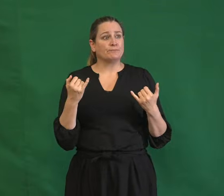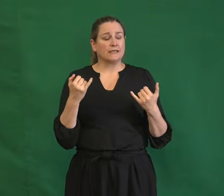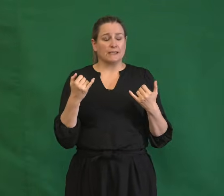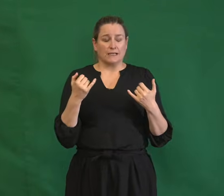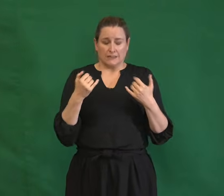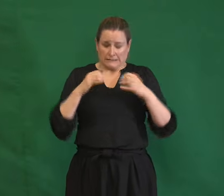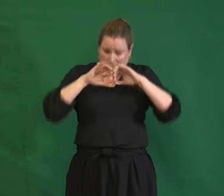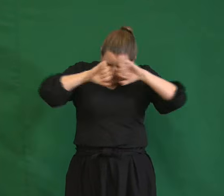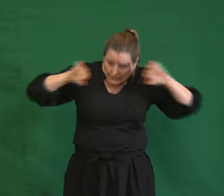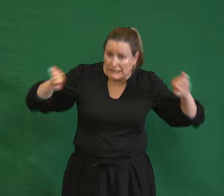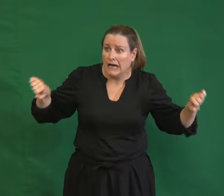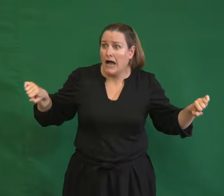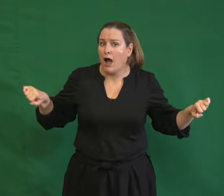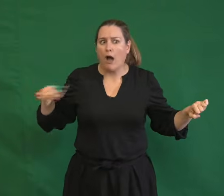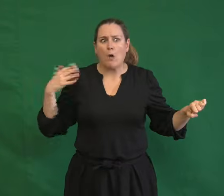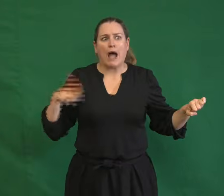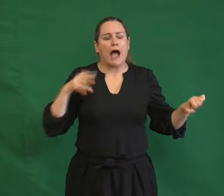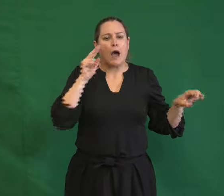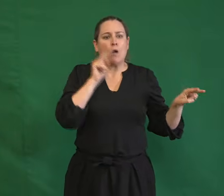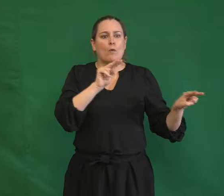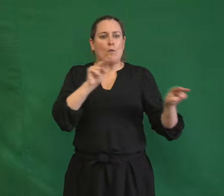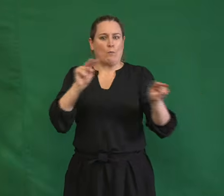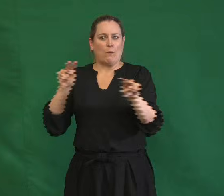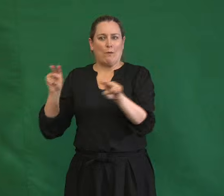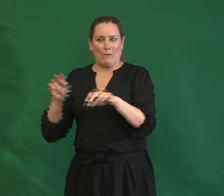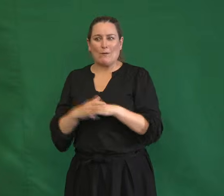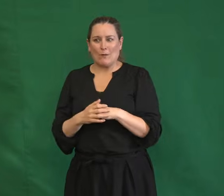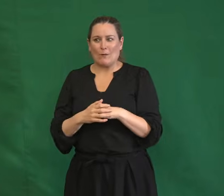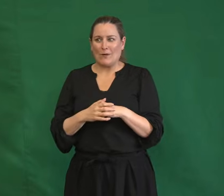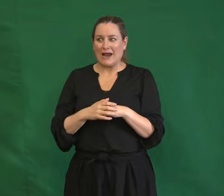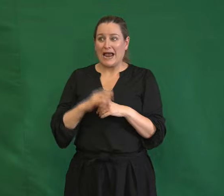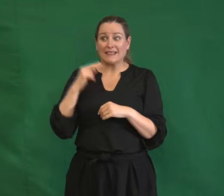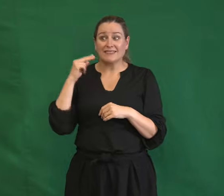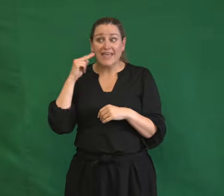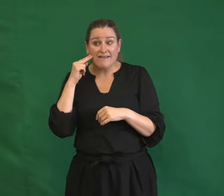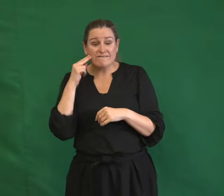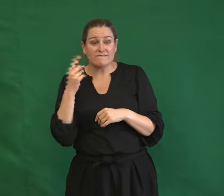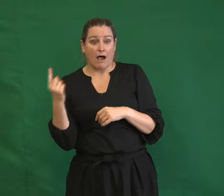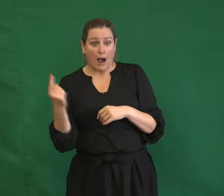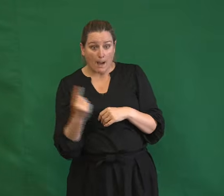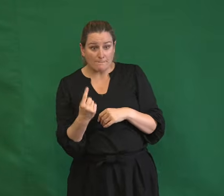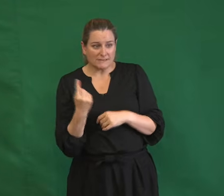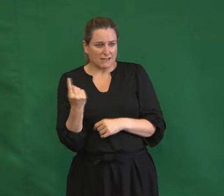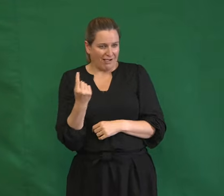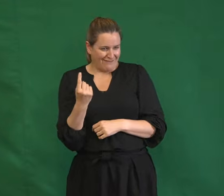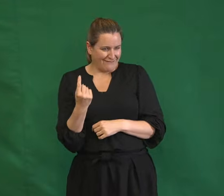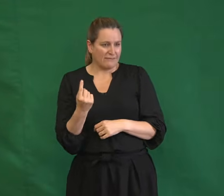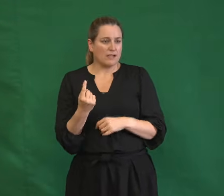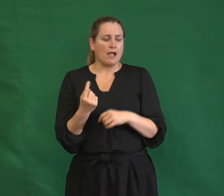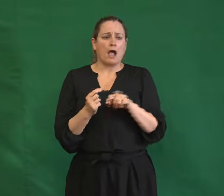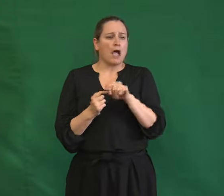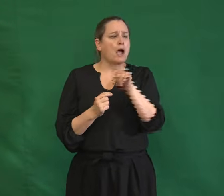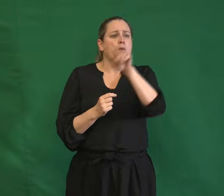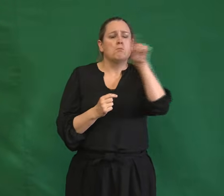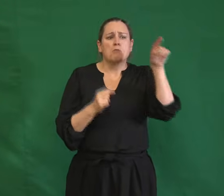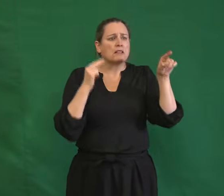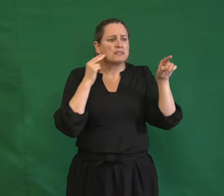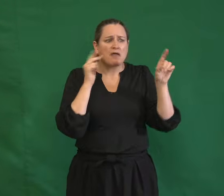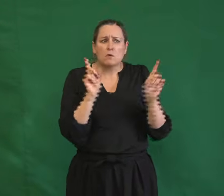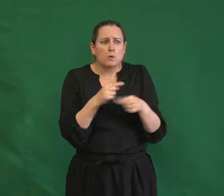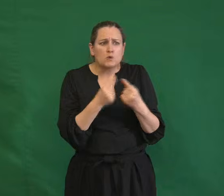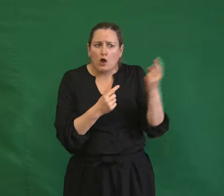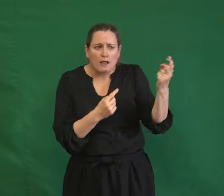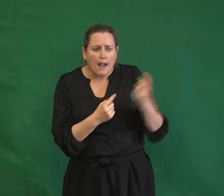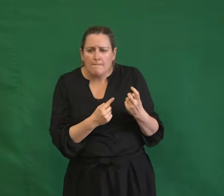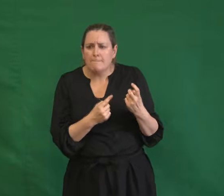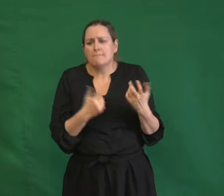deaf societies that are represented here, and those that obviously are not here, that we are inviting really in a collaborative